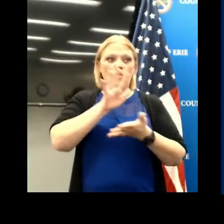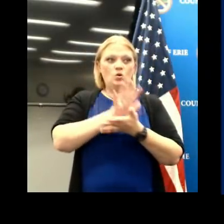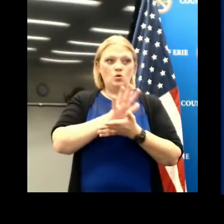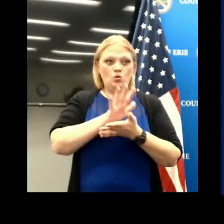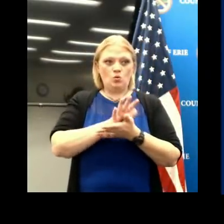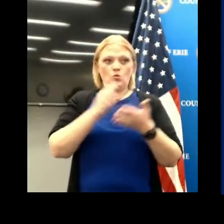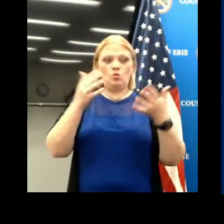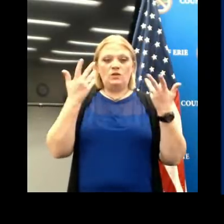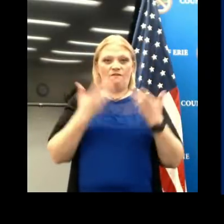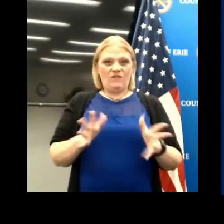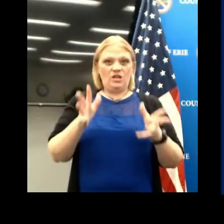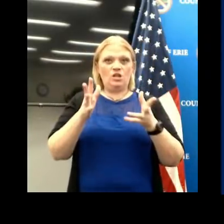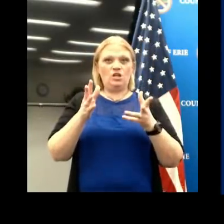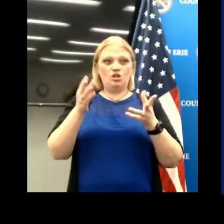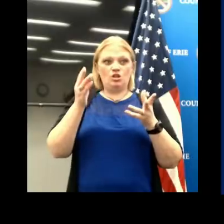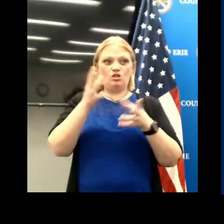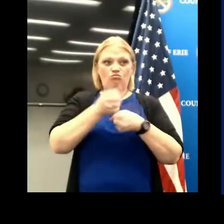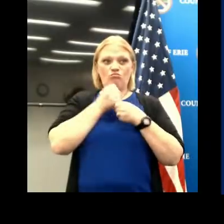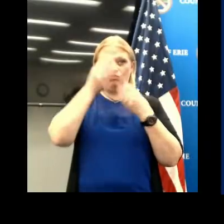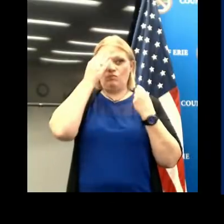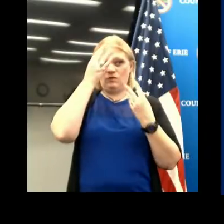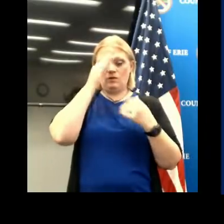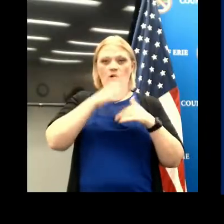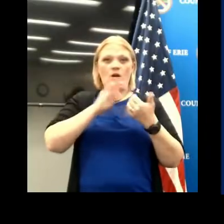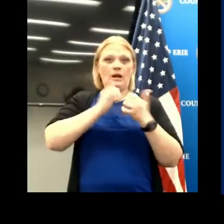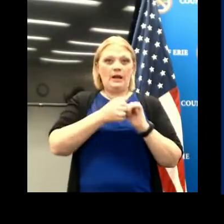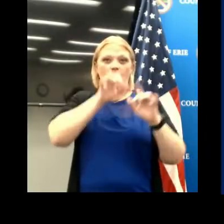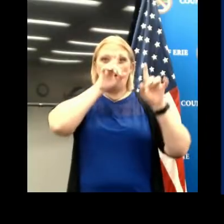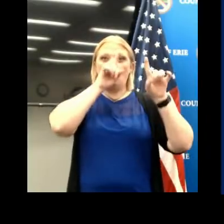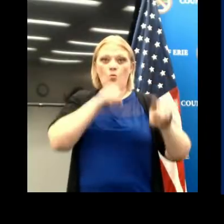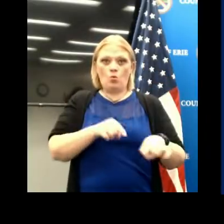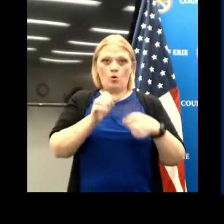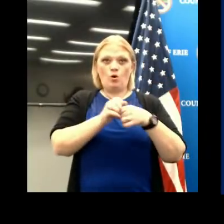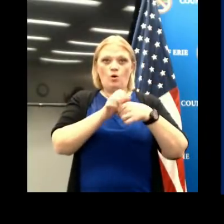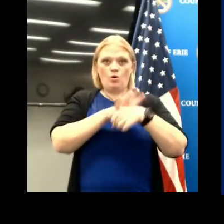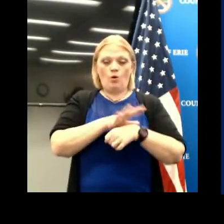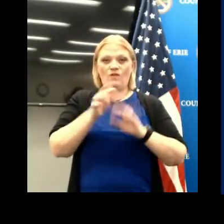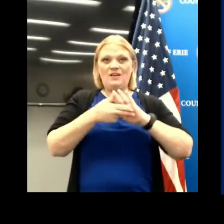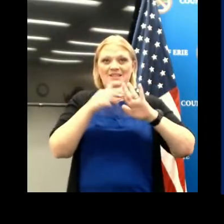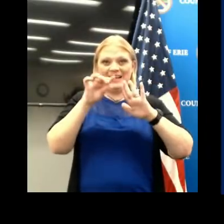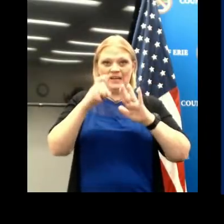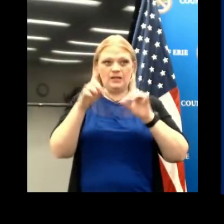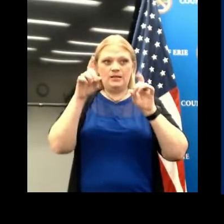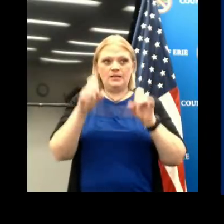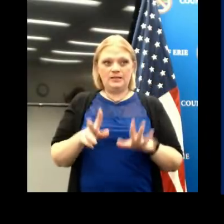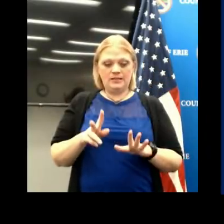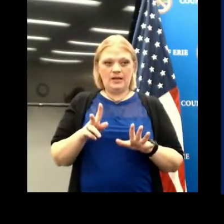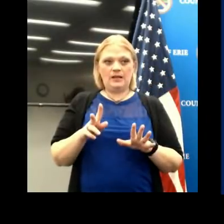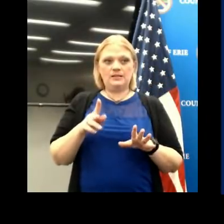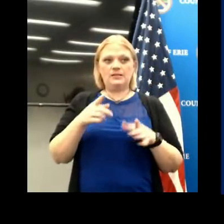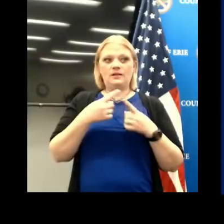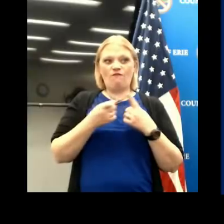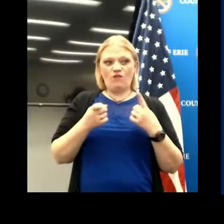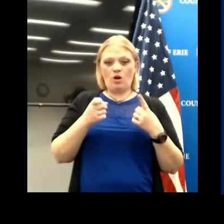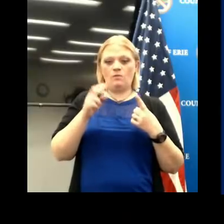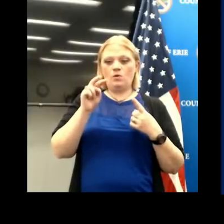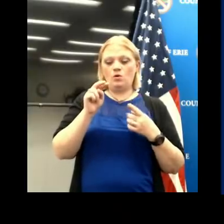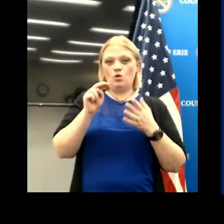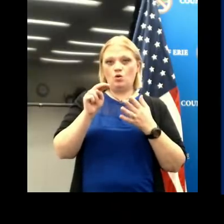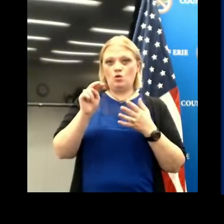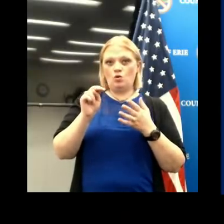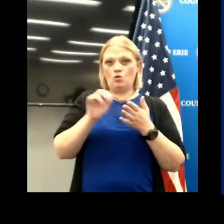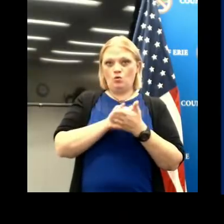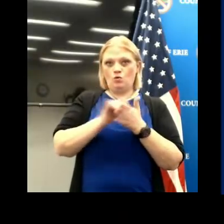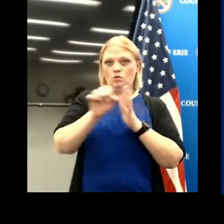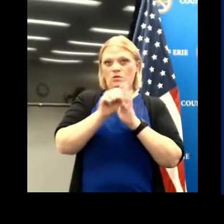have received information on how to order COVID-19 diagnostic test kits from the New York State Department of Health. We've heard some things that